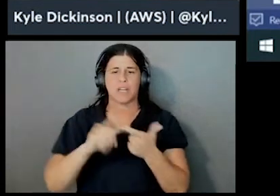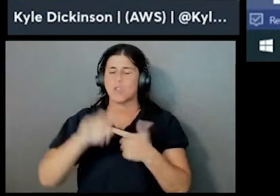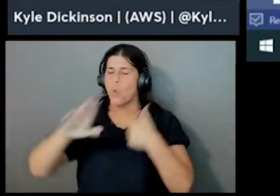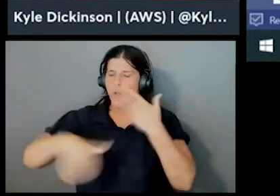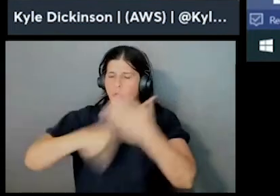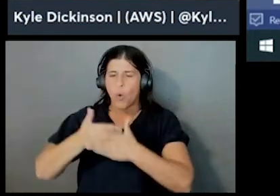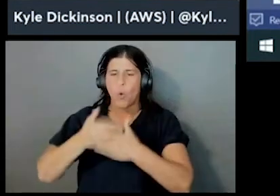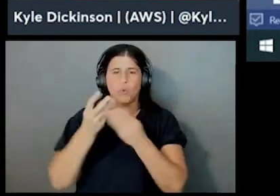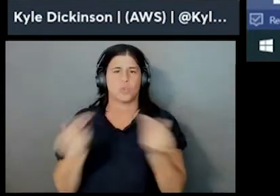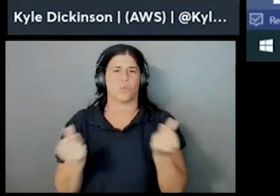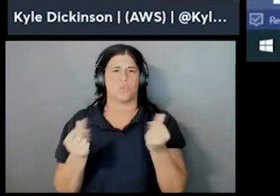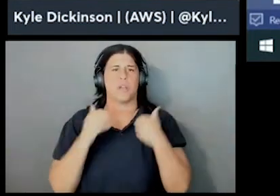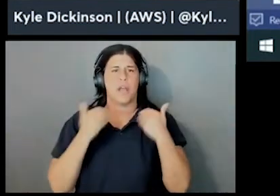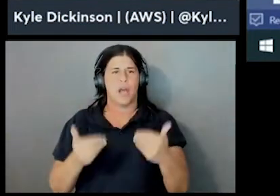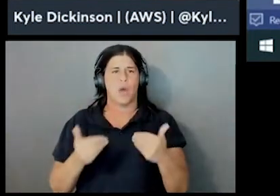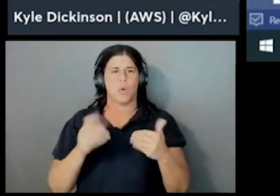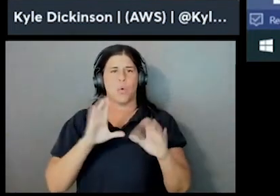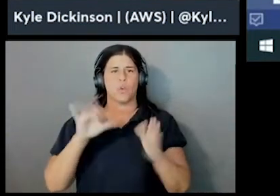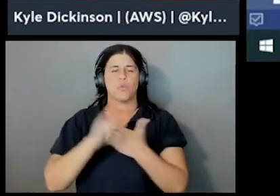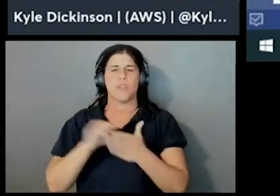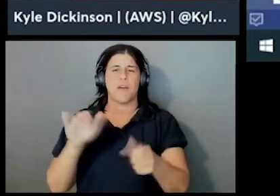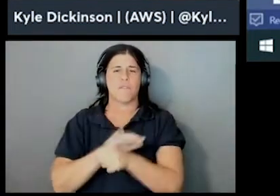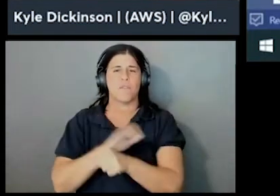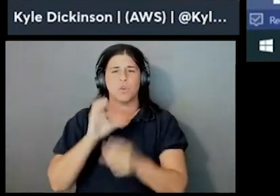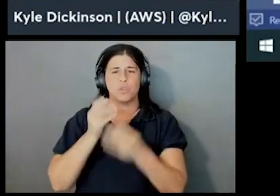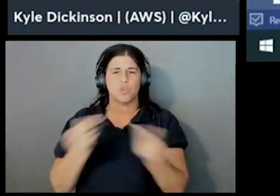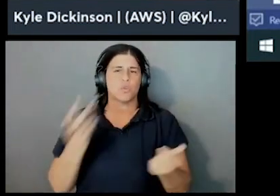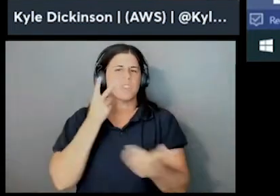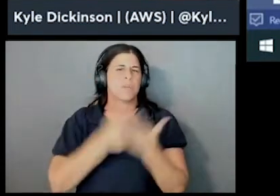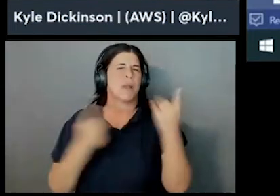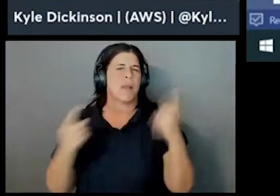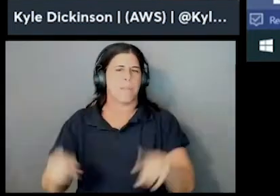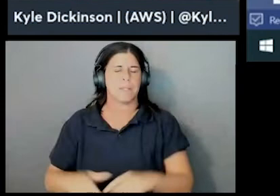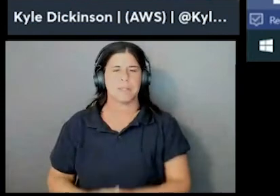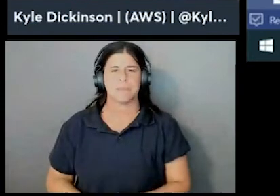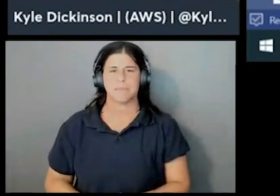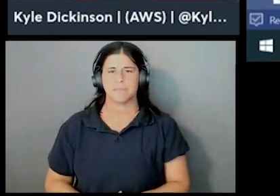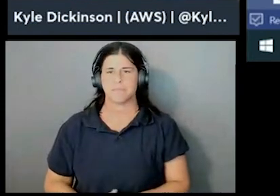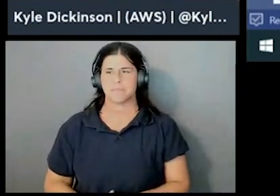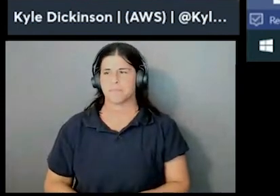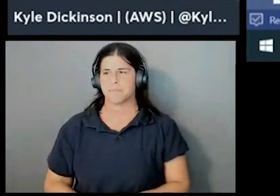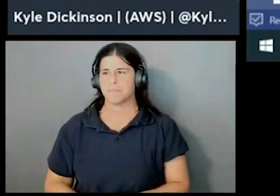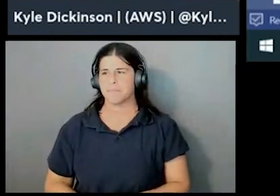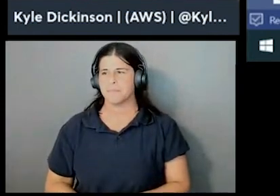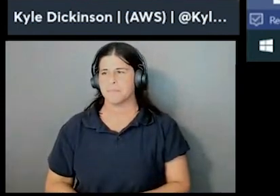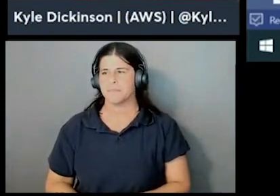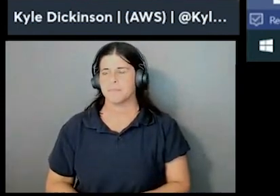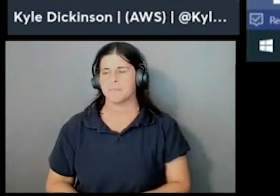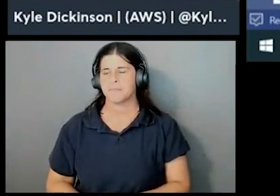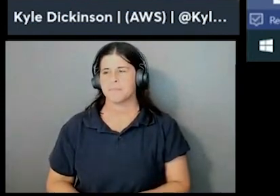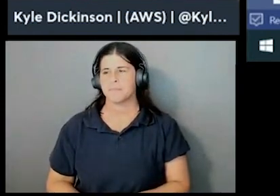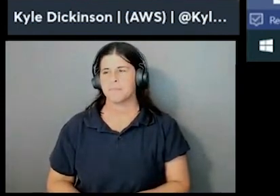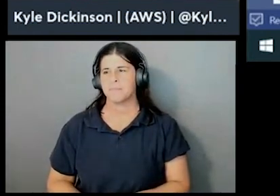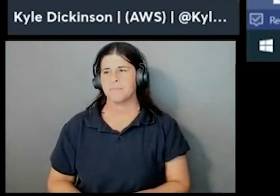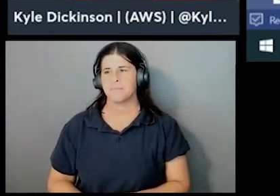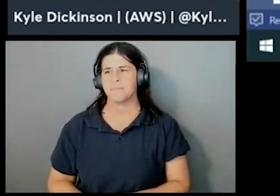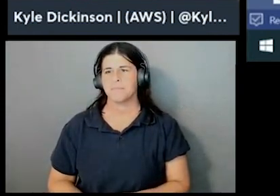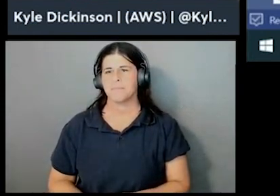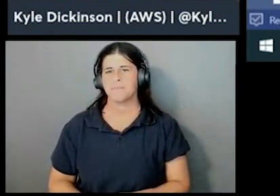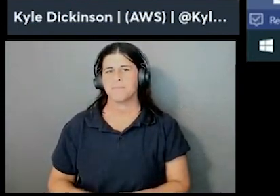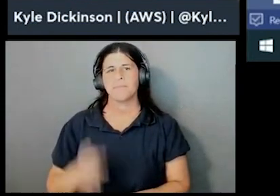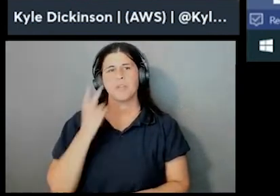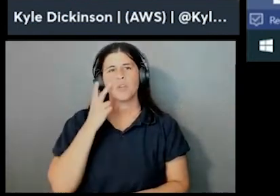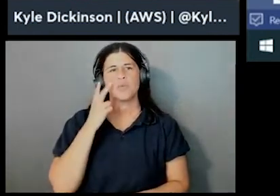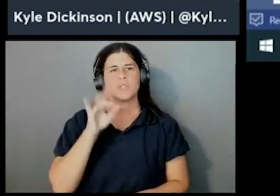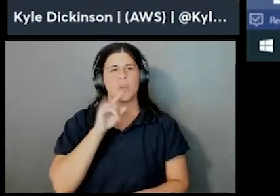to go ahead and port the whole solution, and let's see what happens. So it'll give you this kind of error, just a box saying,